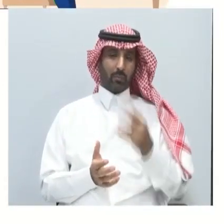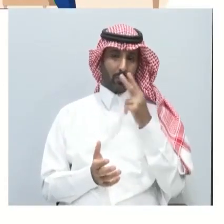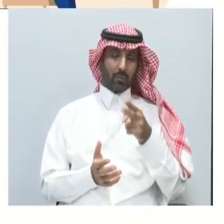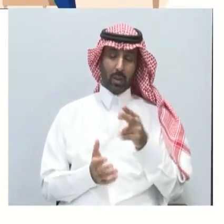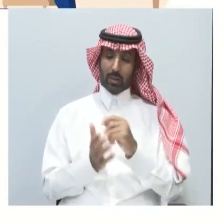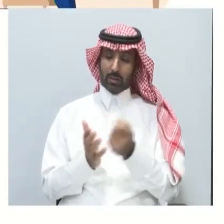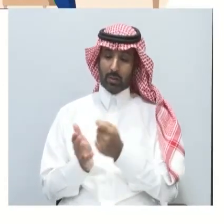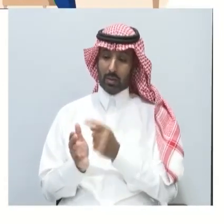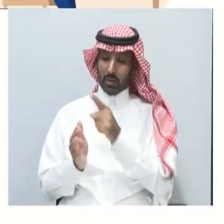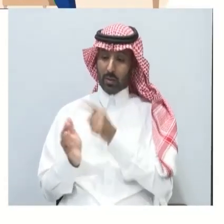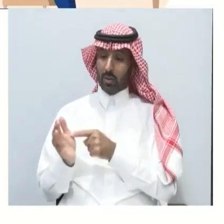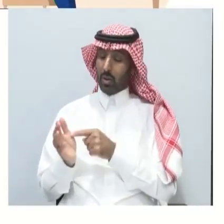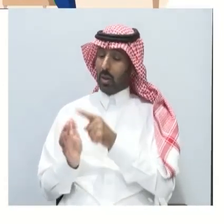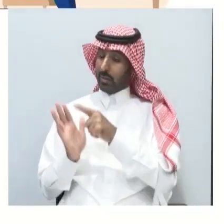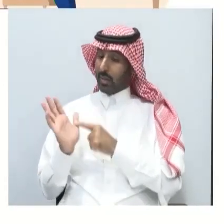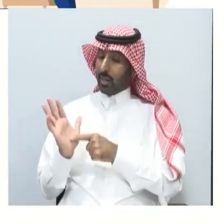Now in the writing corner in your book,